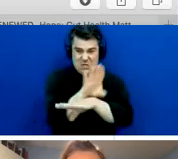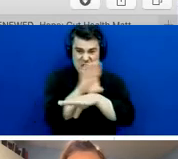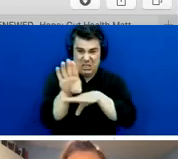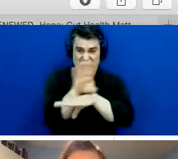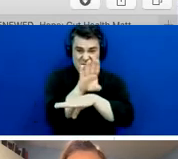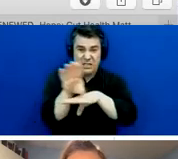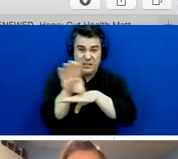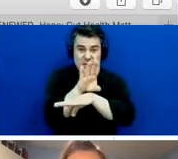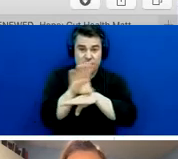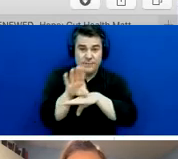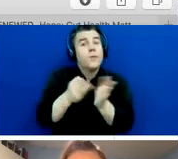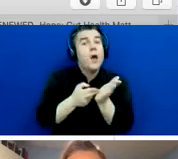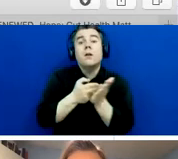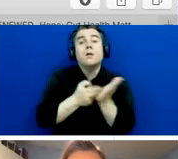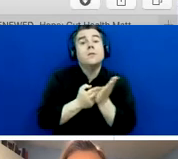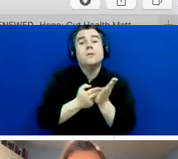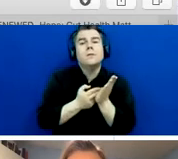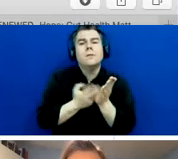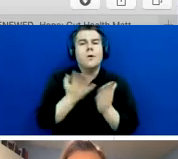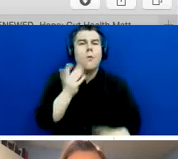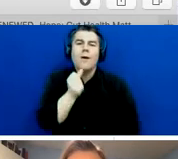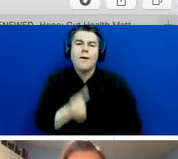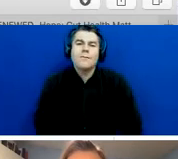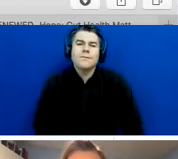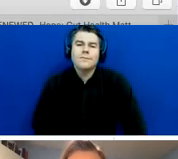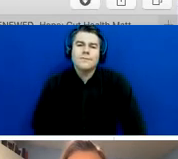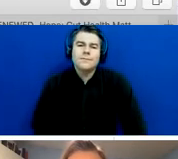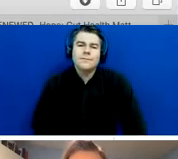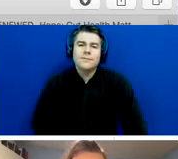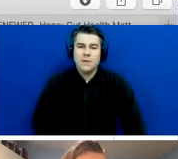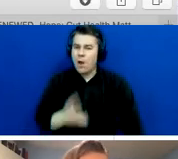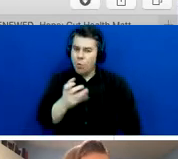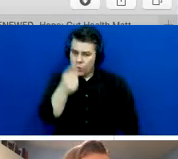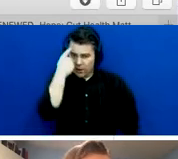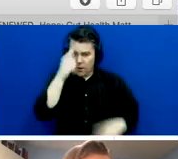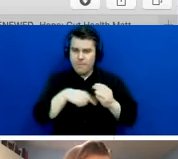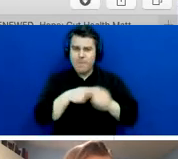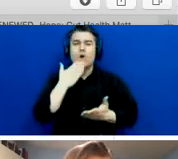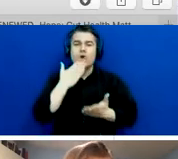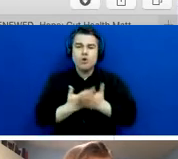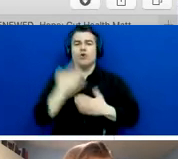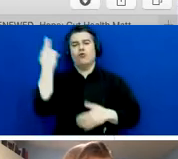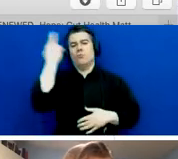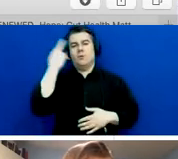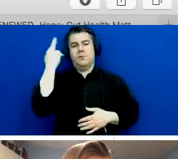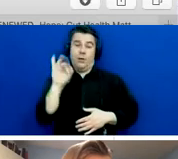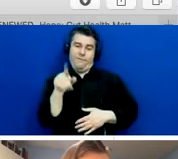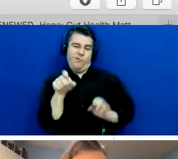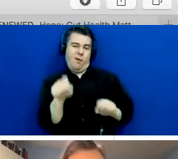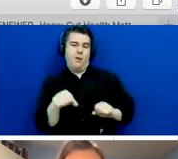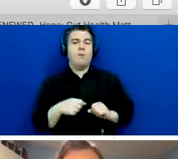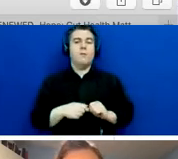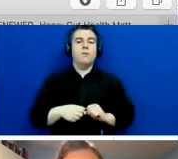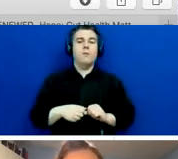honestly, what? Why would you not? I want you to think of any good reason, if you can, of